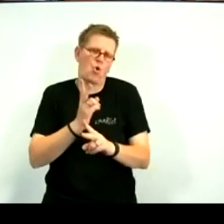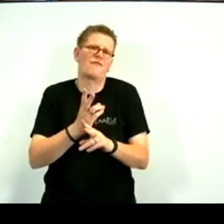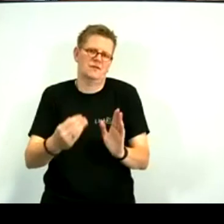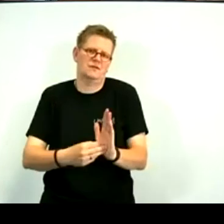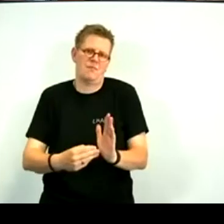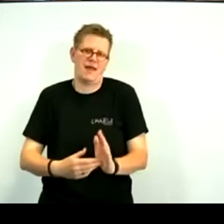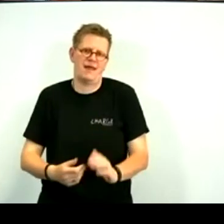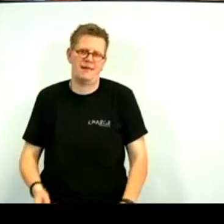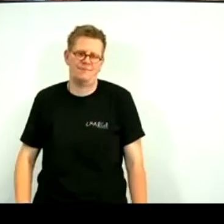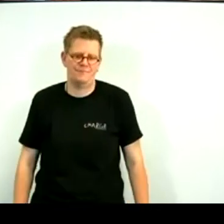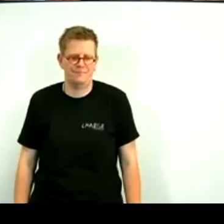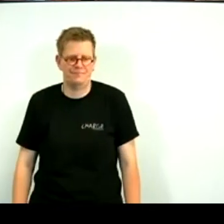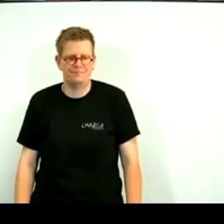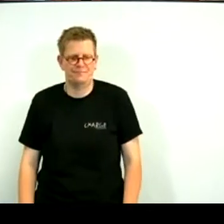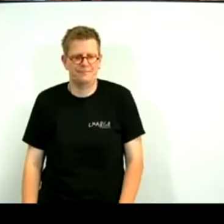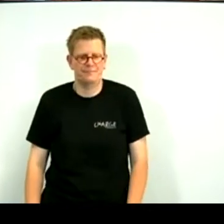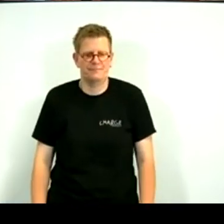And there's one more picture, thank you.